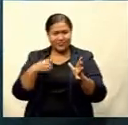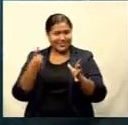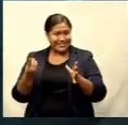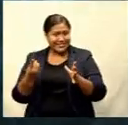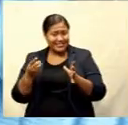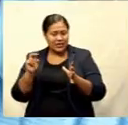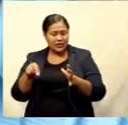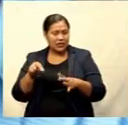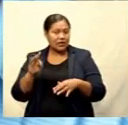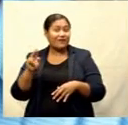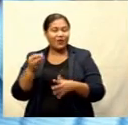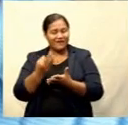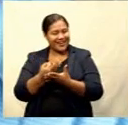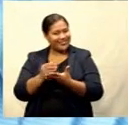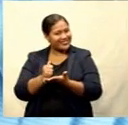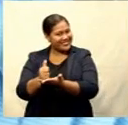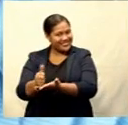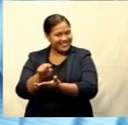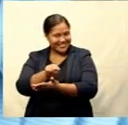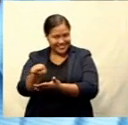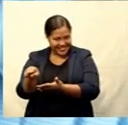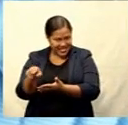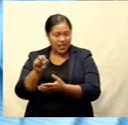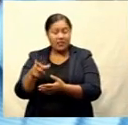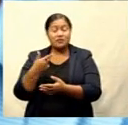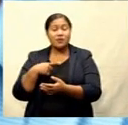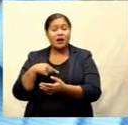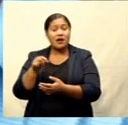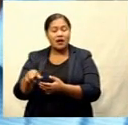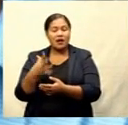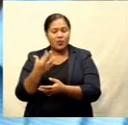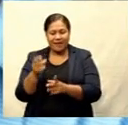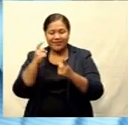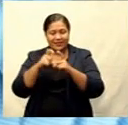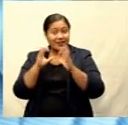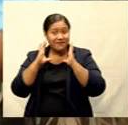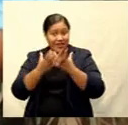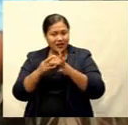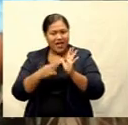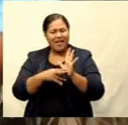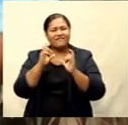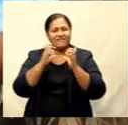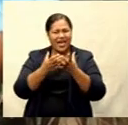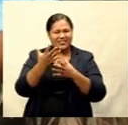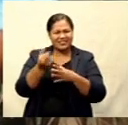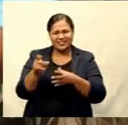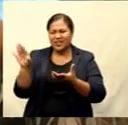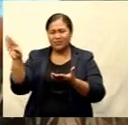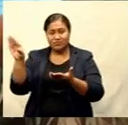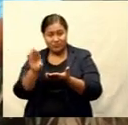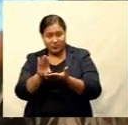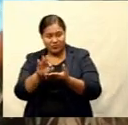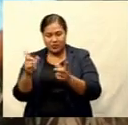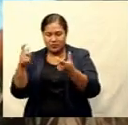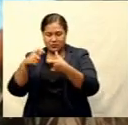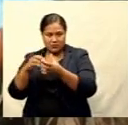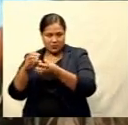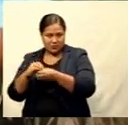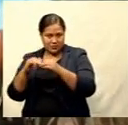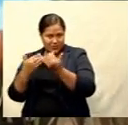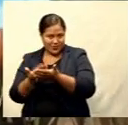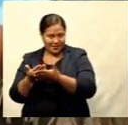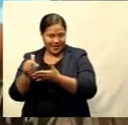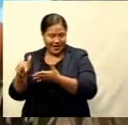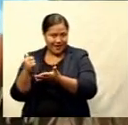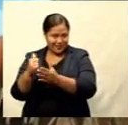huge need for financial assistance, and that is why DFET and MFET have joined together, got